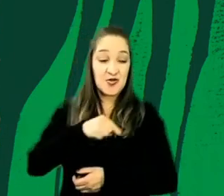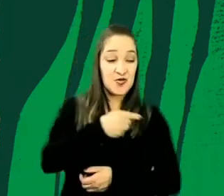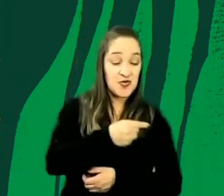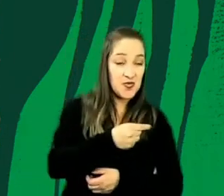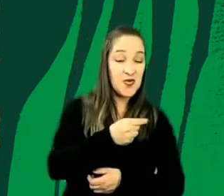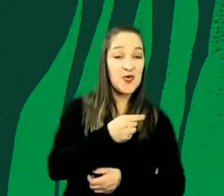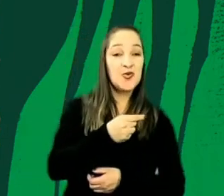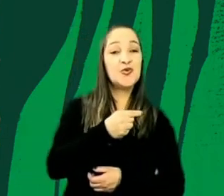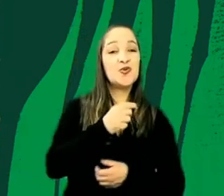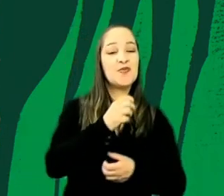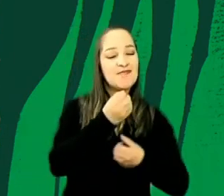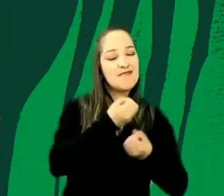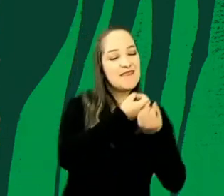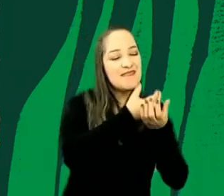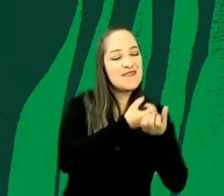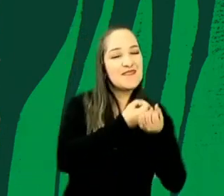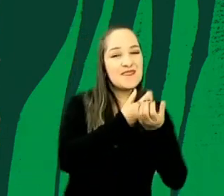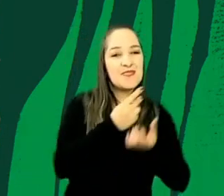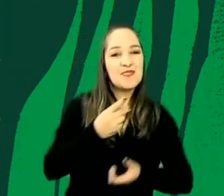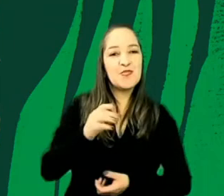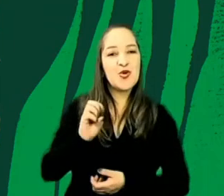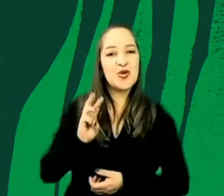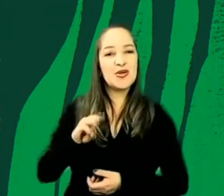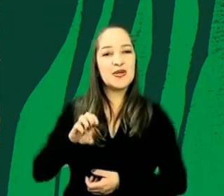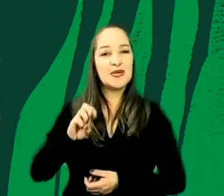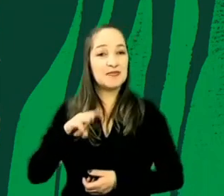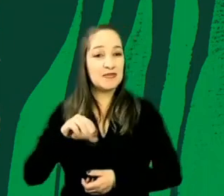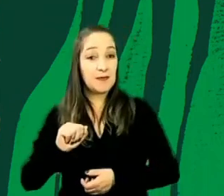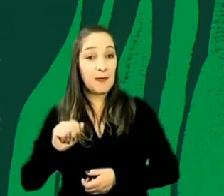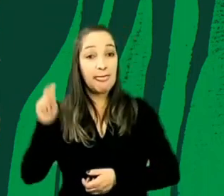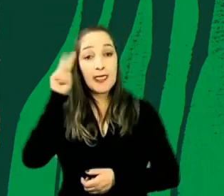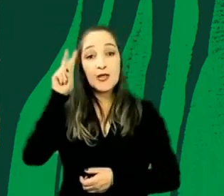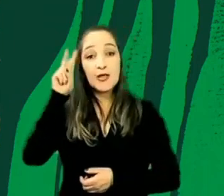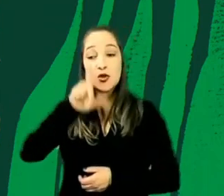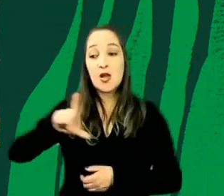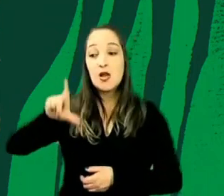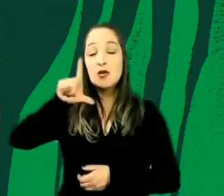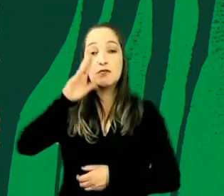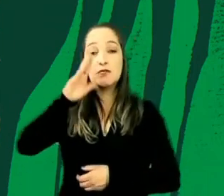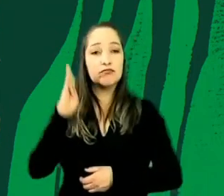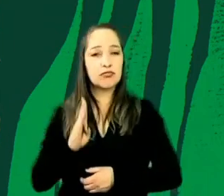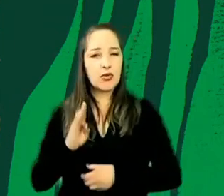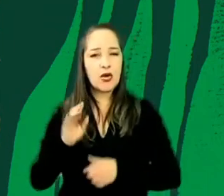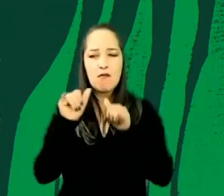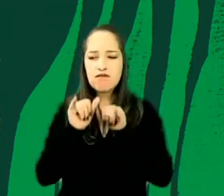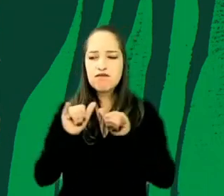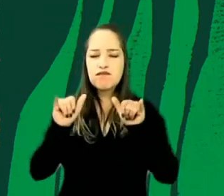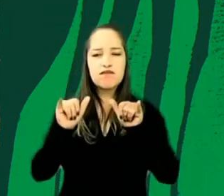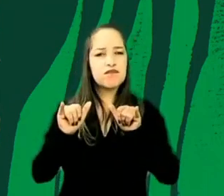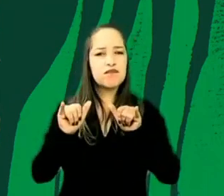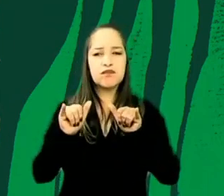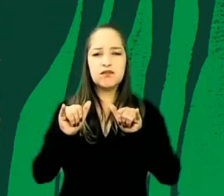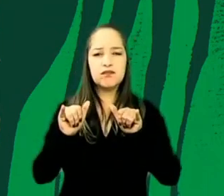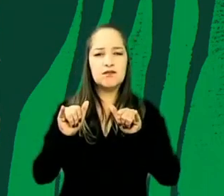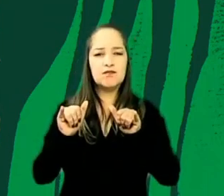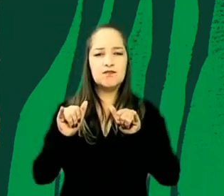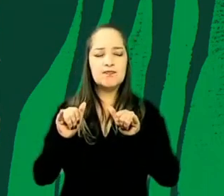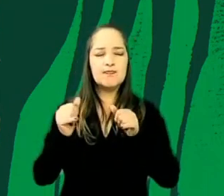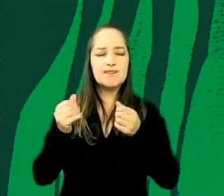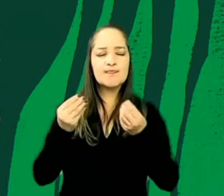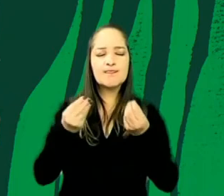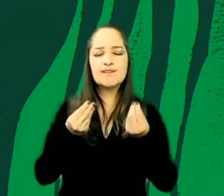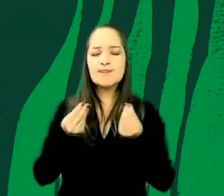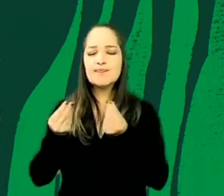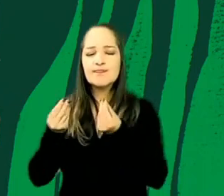other year, prose poetry. It's the story of Brazilian literature. There's no publication